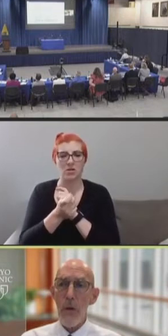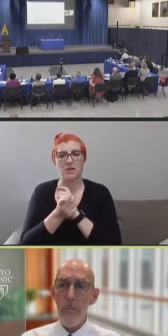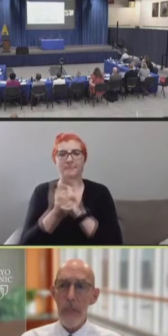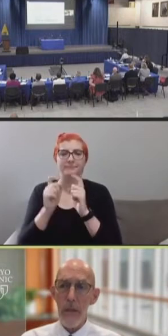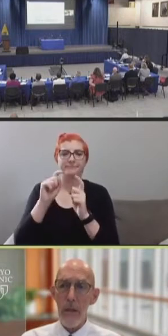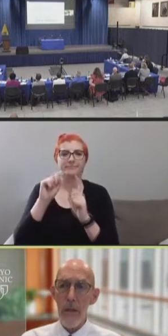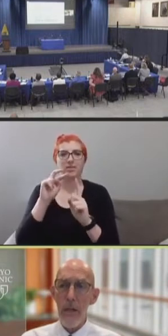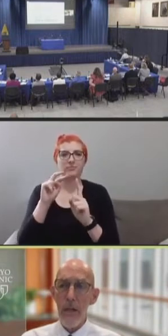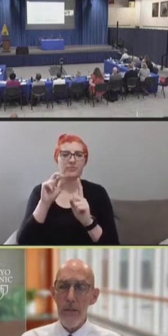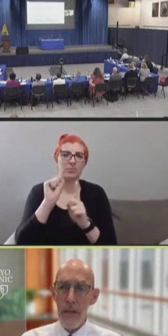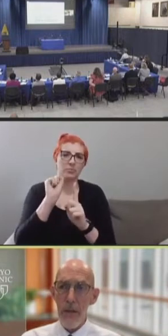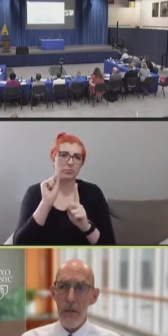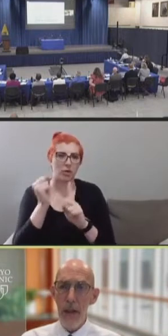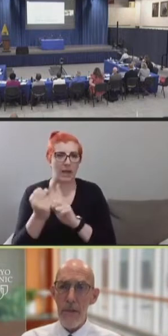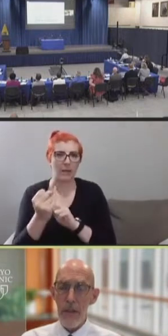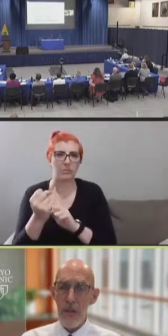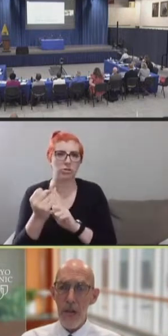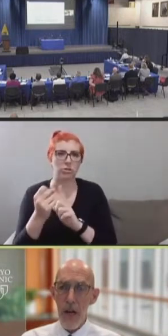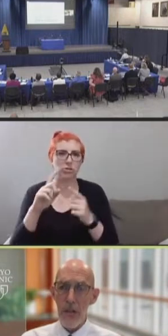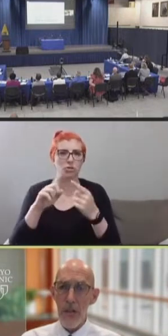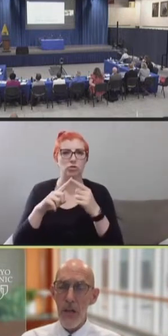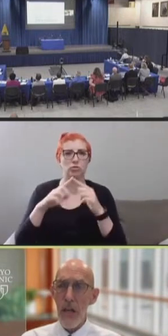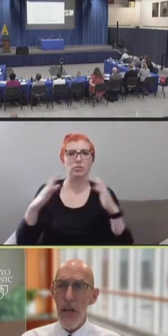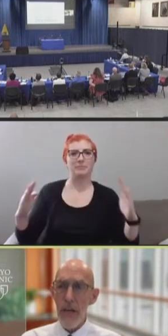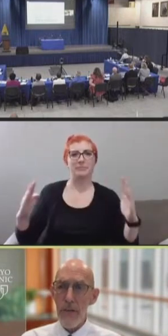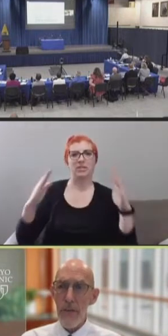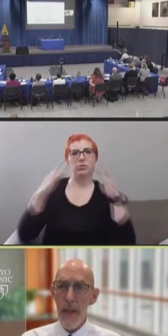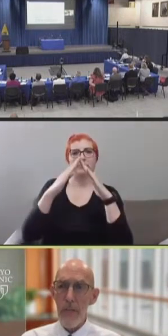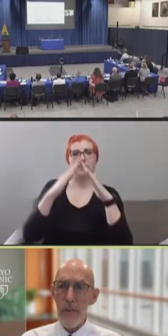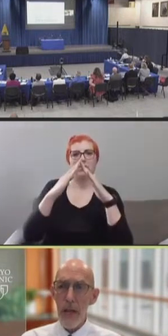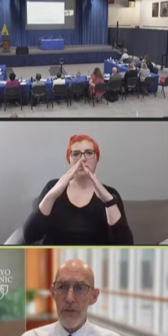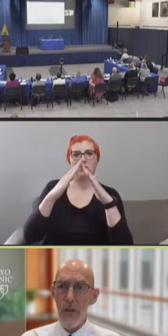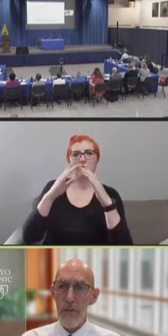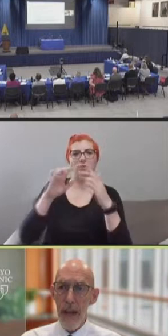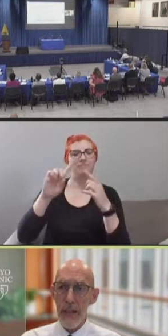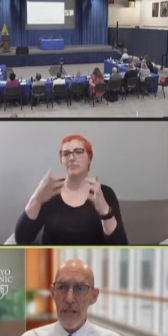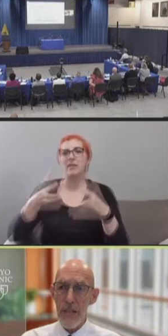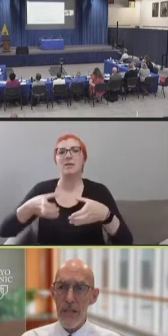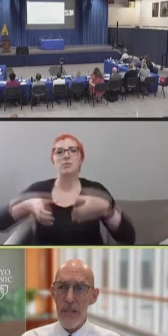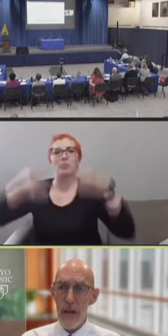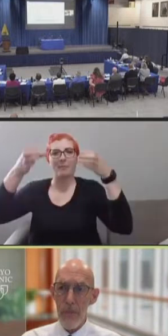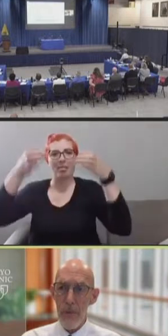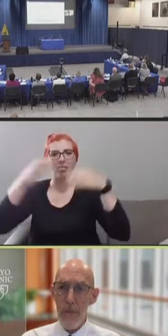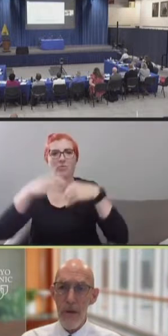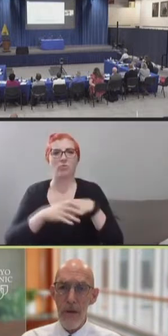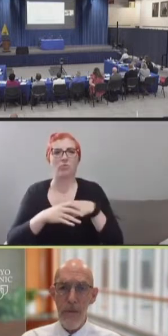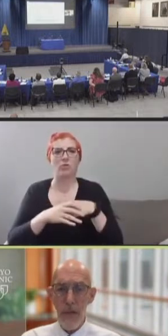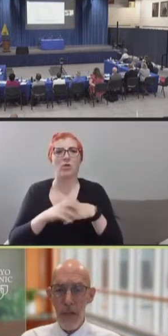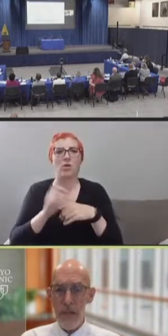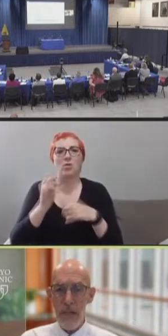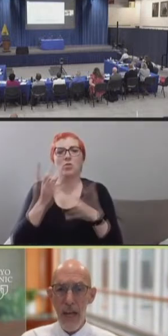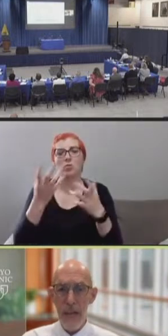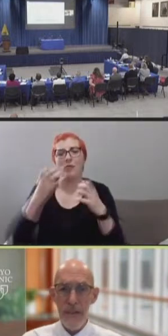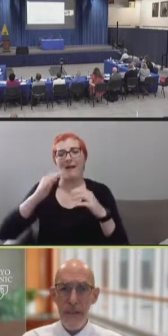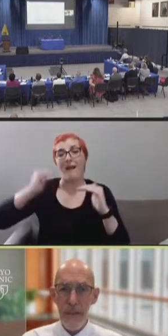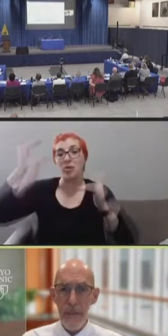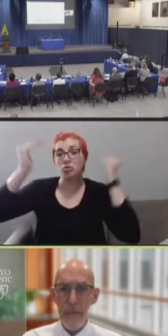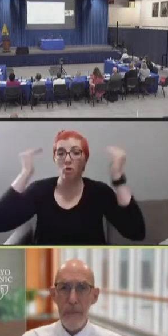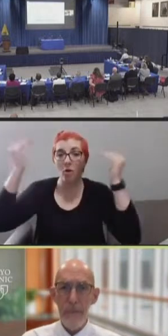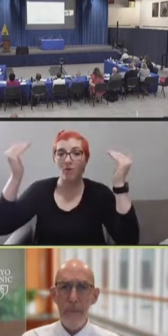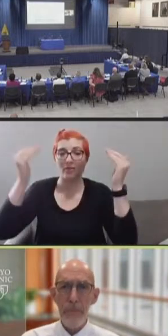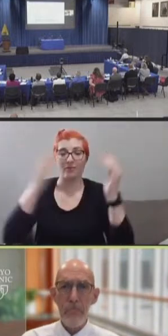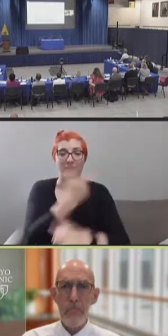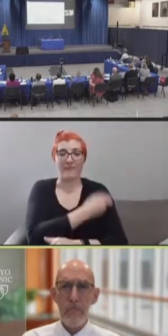to a pillar demographic structure and develop adult vaccines as our primary focus. Next.